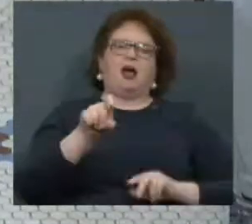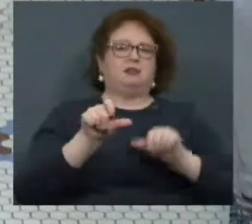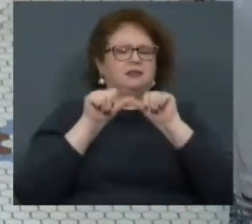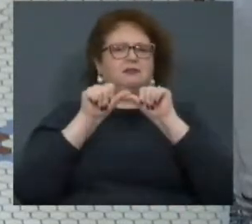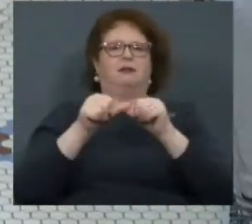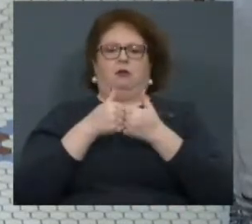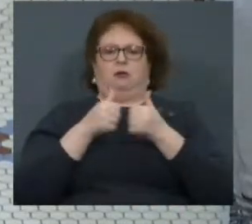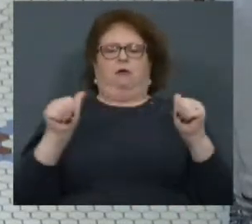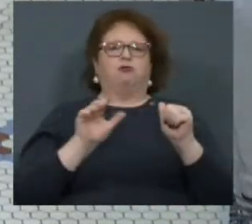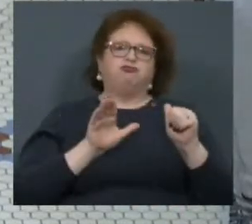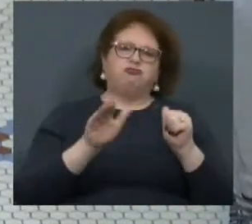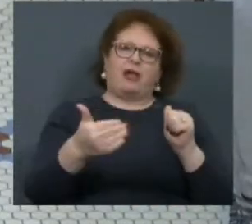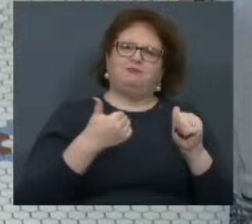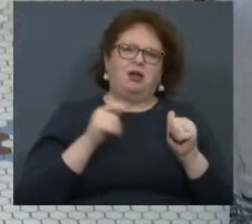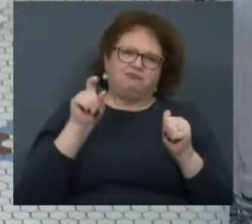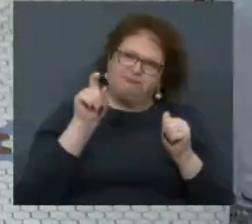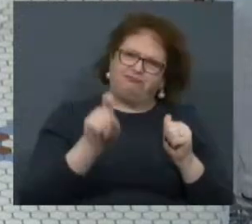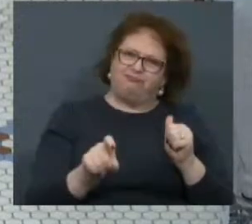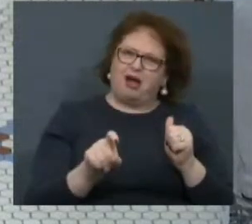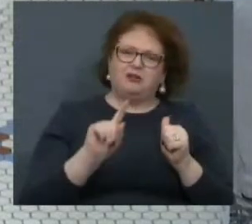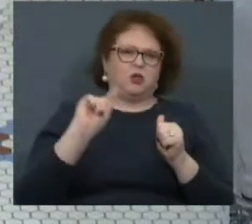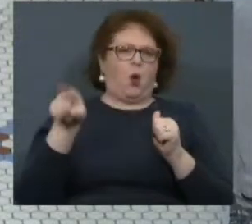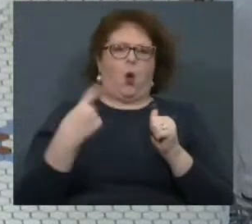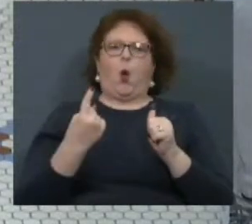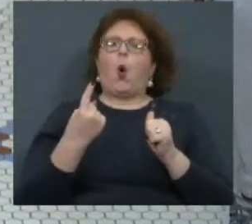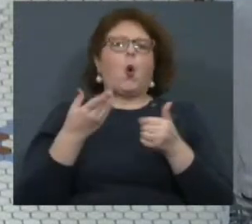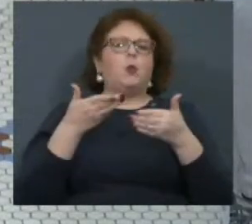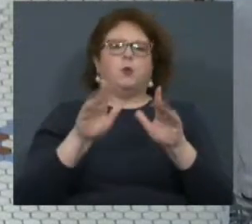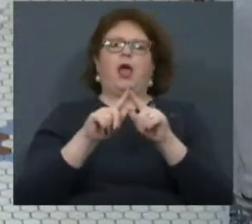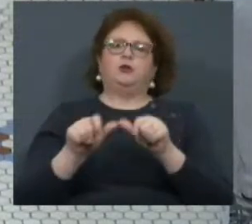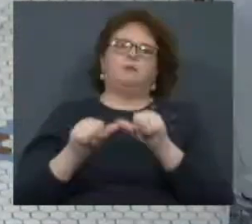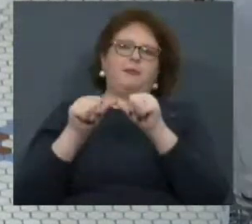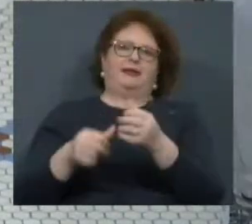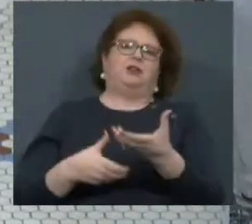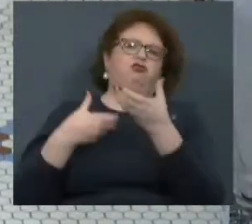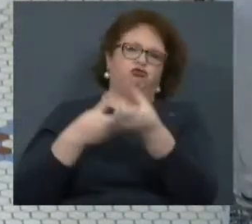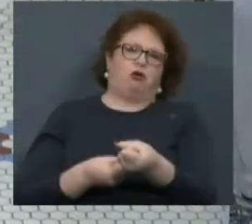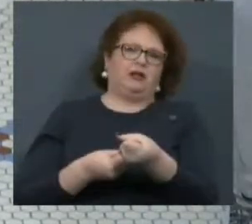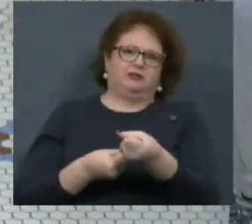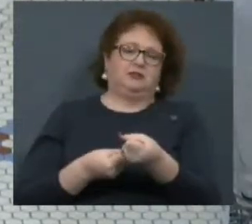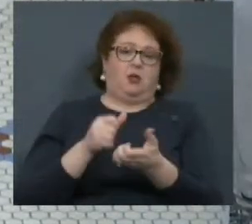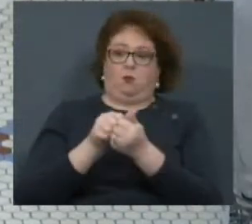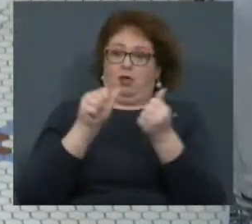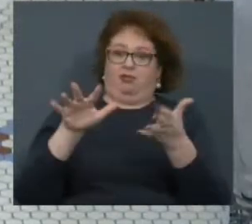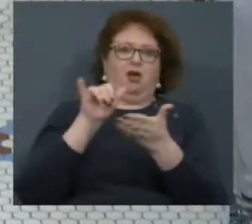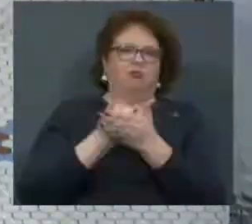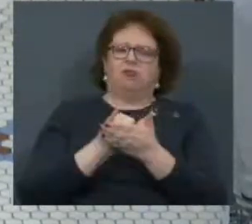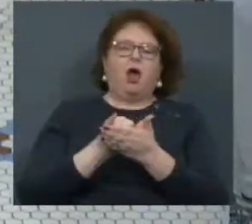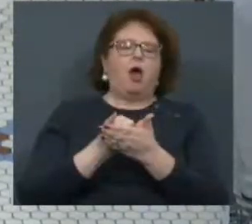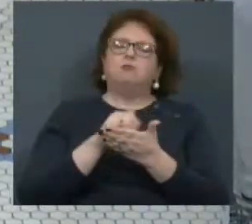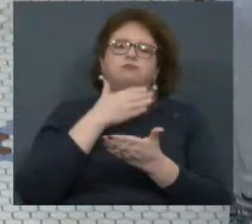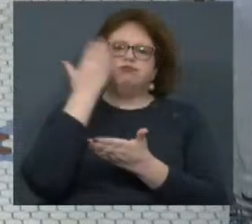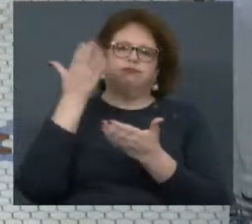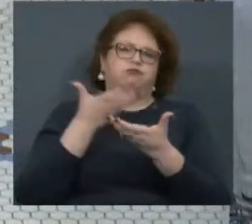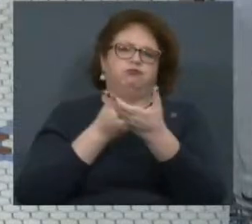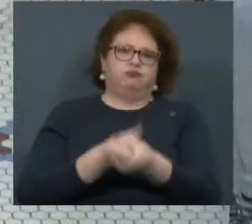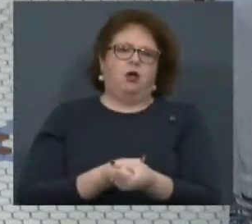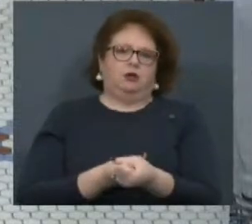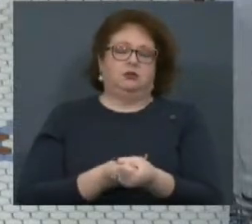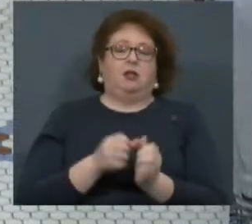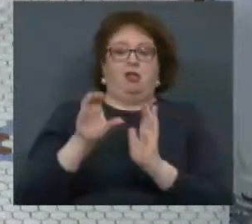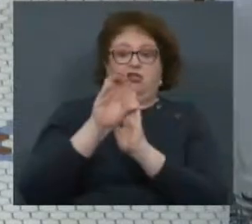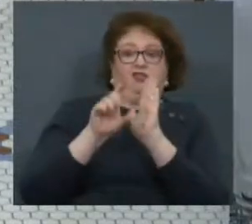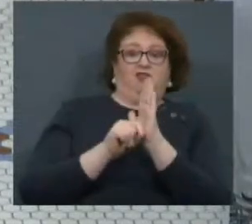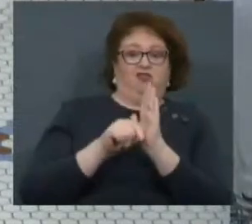it. The agenda references an NPP cooperative agreement as the basis for this contract, but it's my understanding that the specific